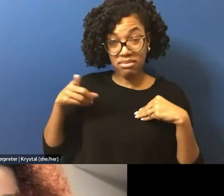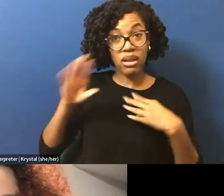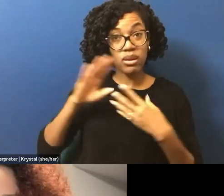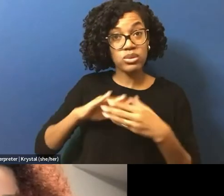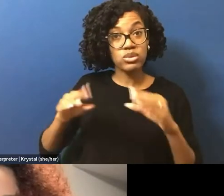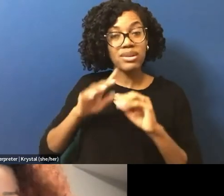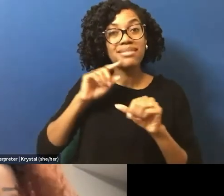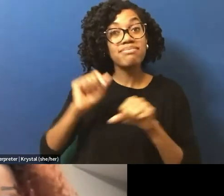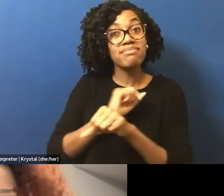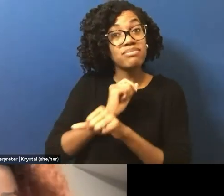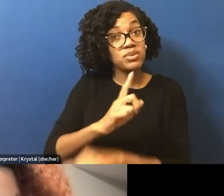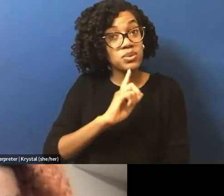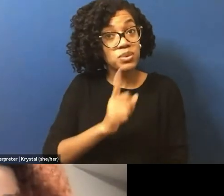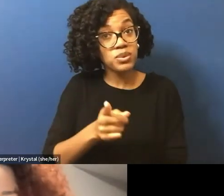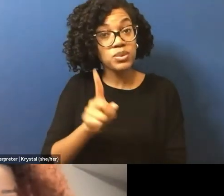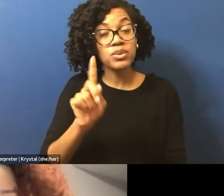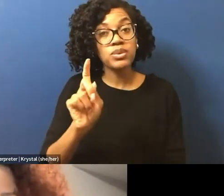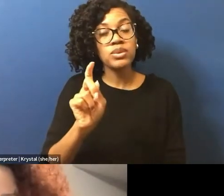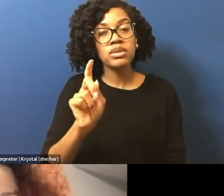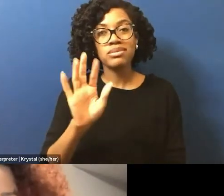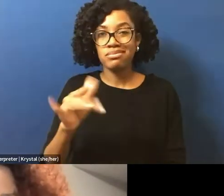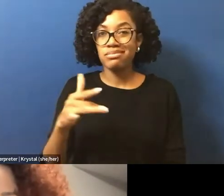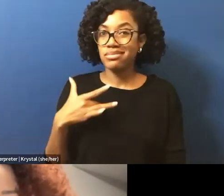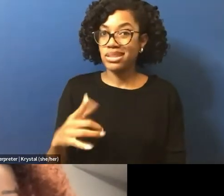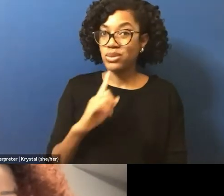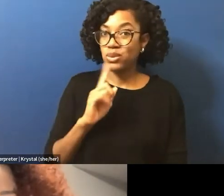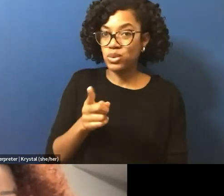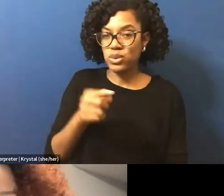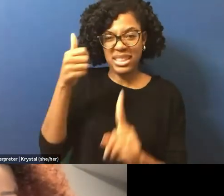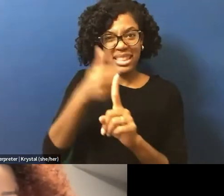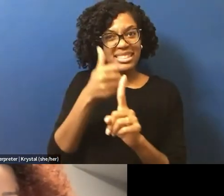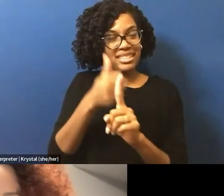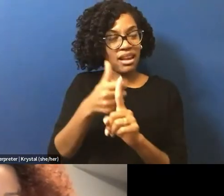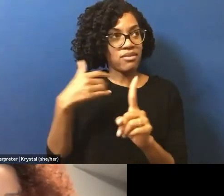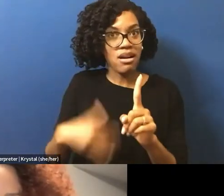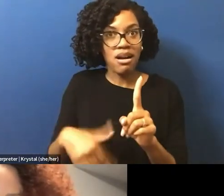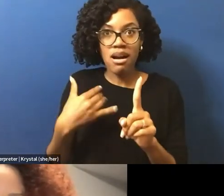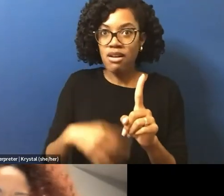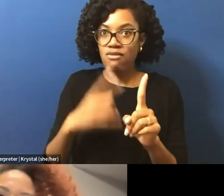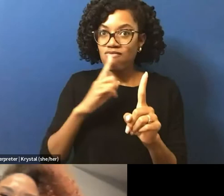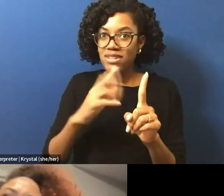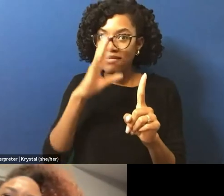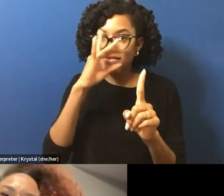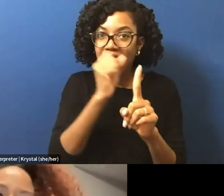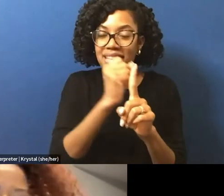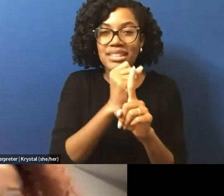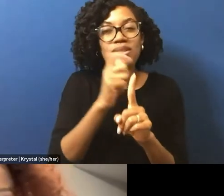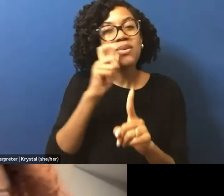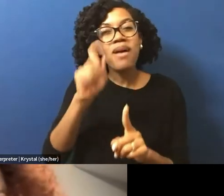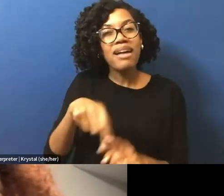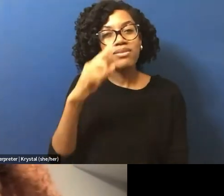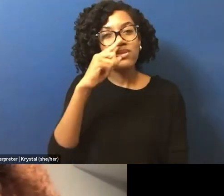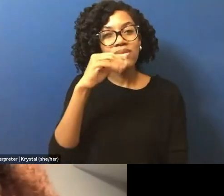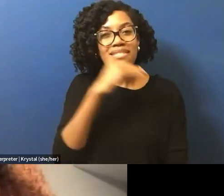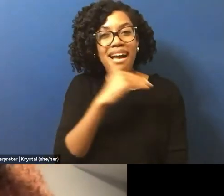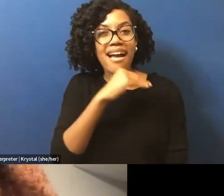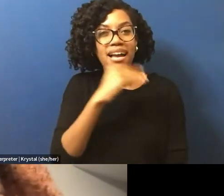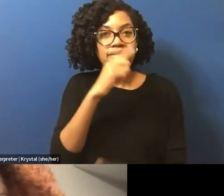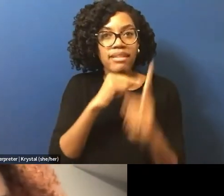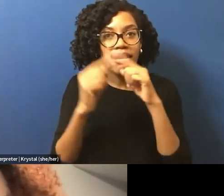to what happened. And usually the truth is pretty juicy, so there's no need to cut a paper over it. that's why I always tell my